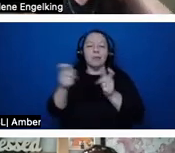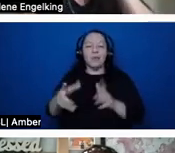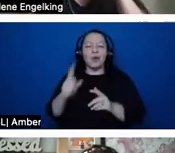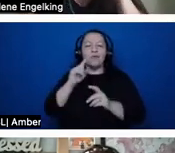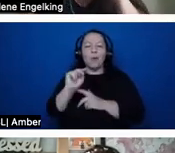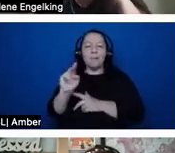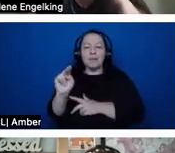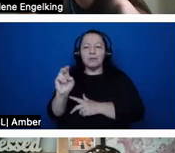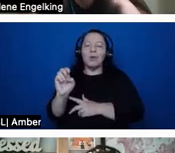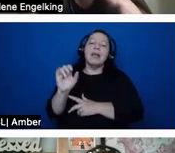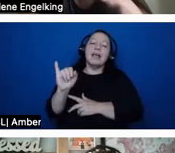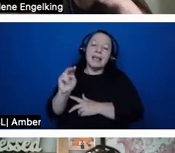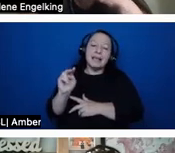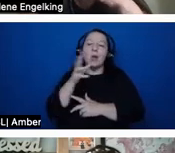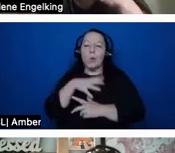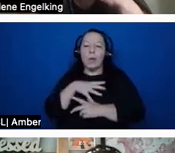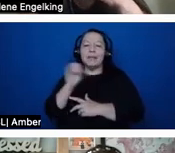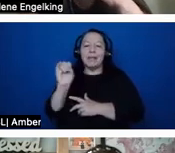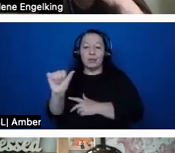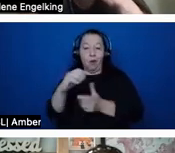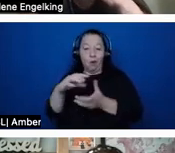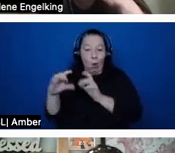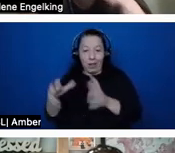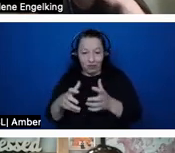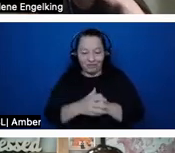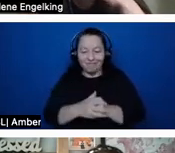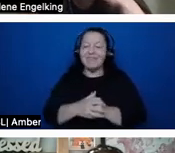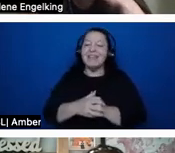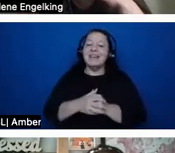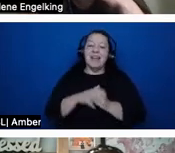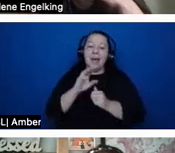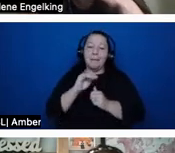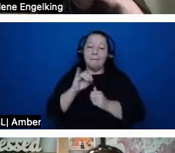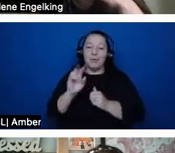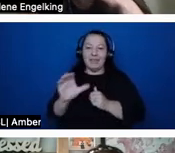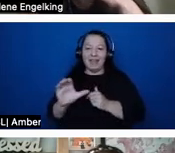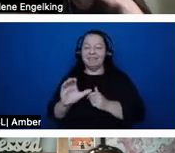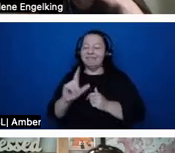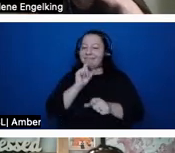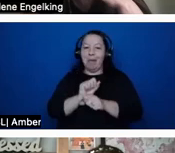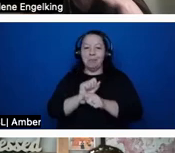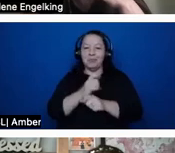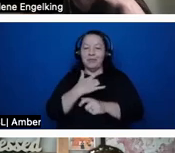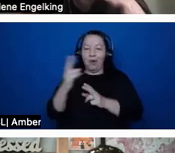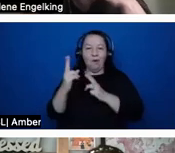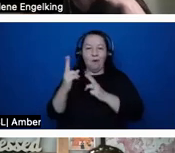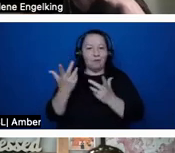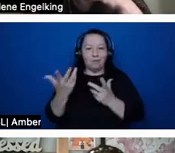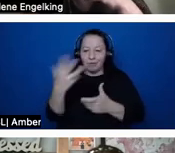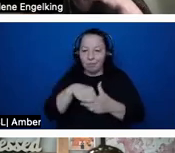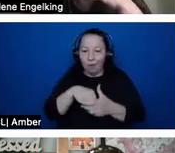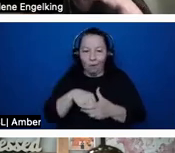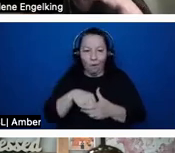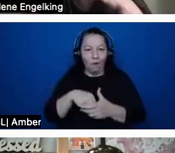Minnesota Indian Women's Sexual Assault Coalition. It's an absolute honor to be a part of